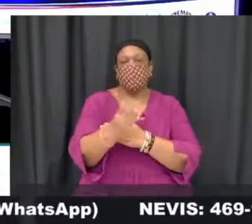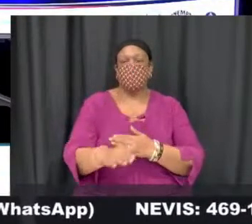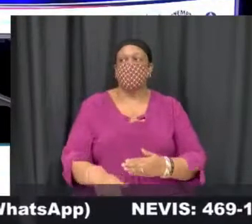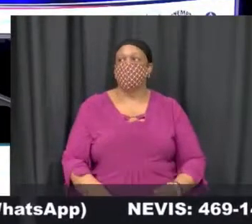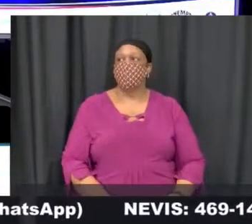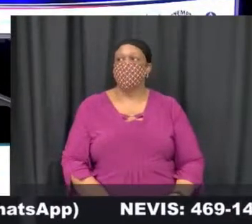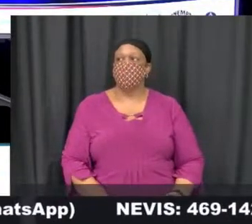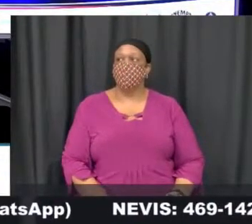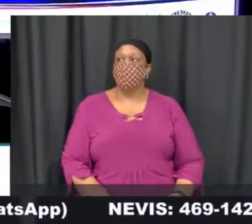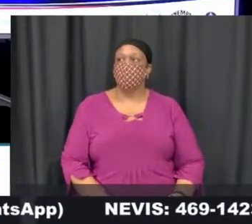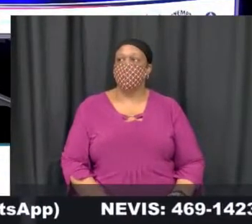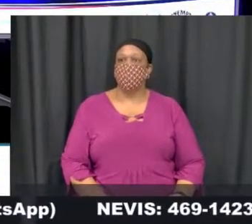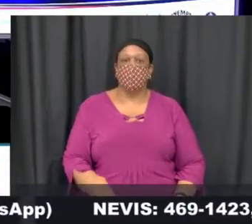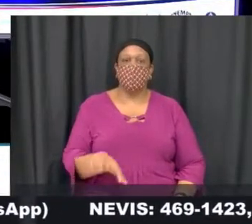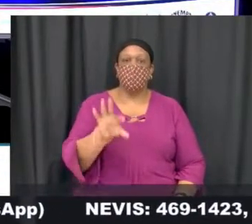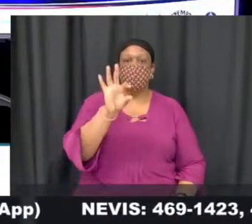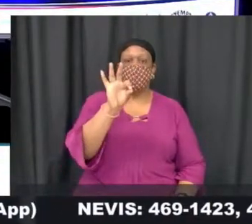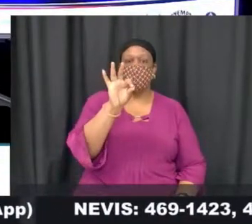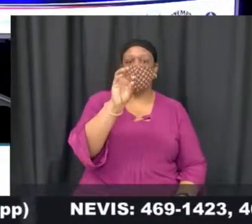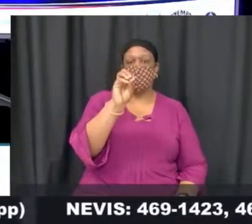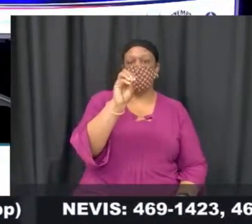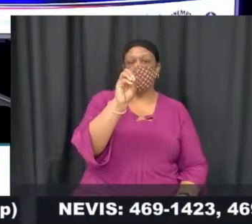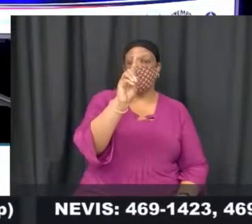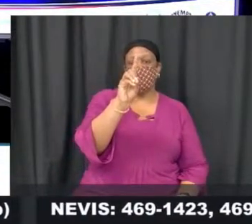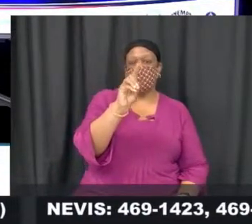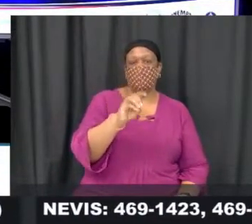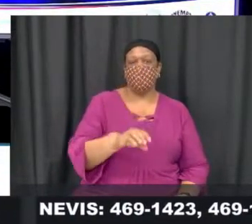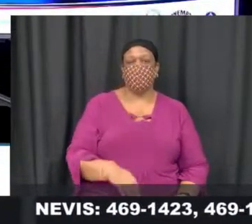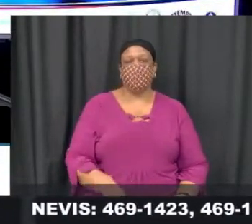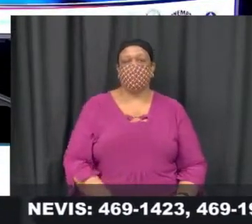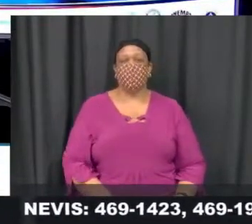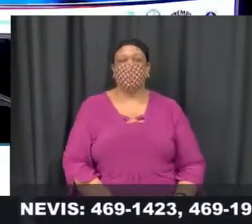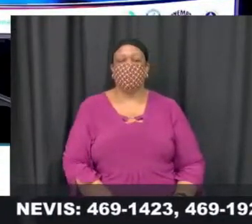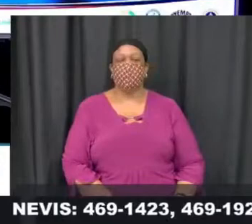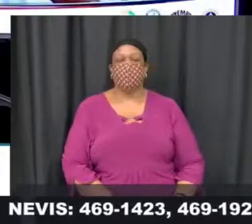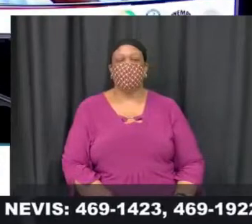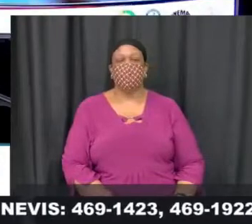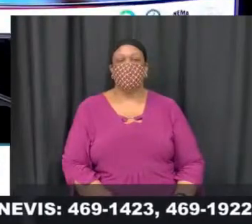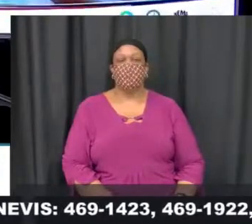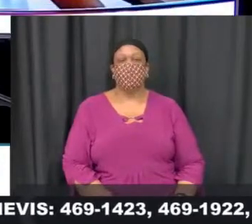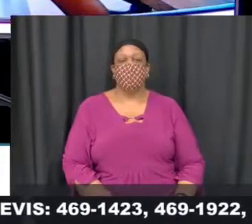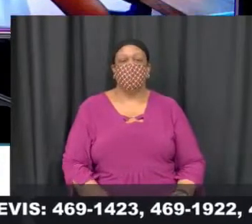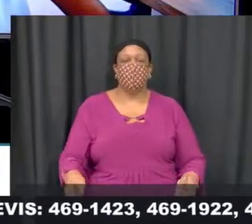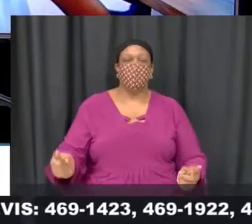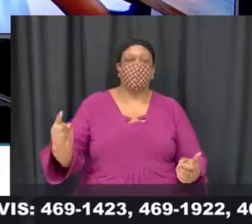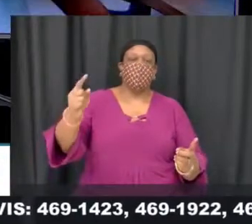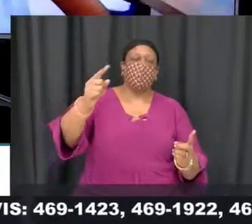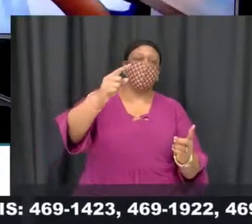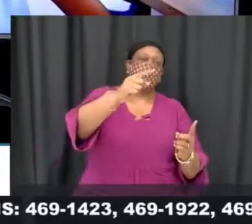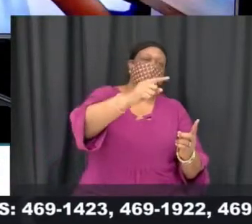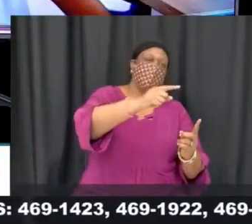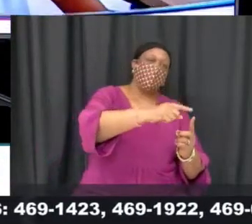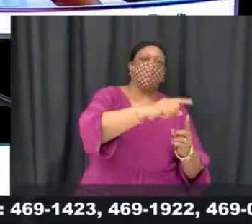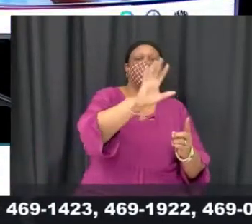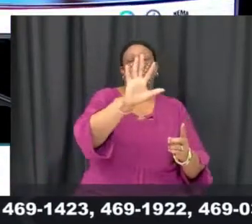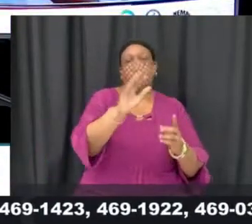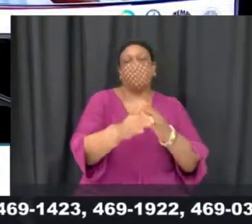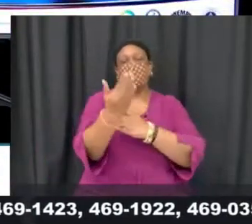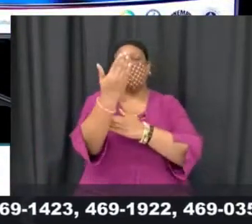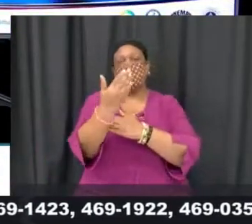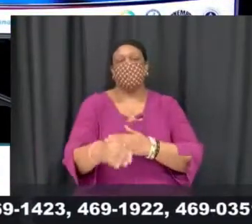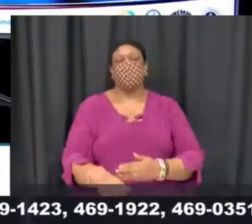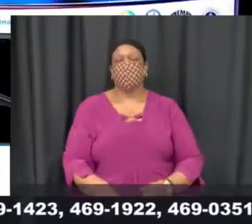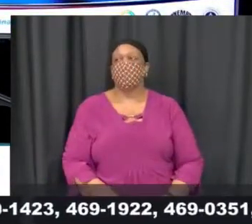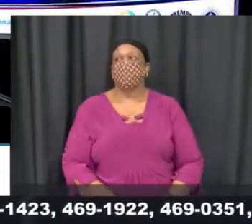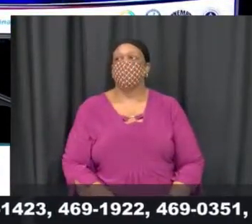9:01 p.m. and continue until 5 a.m. the following morning. This means that during